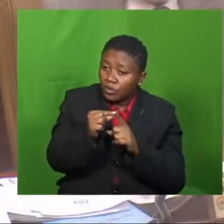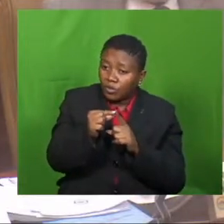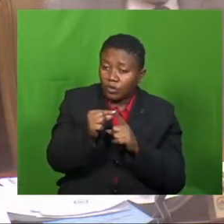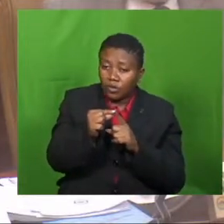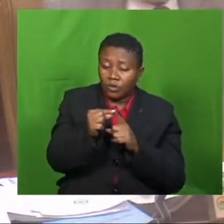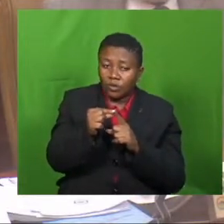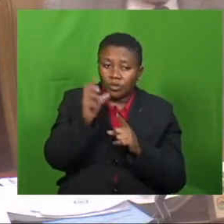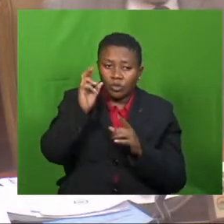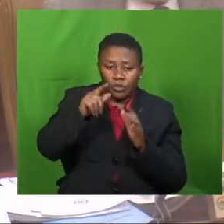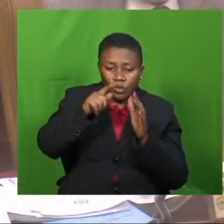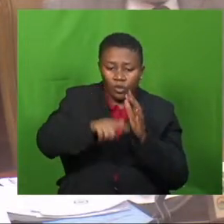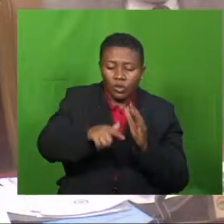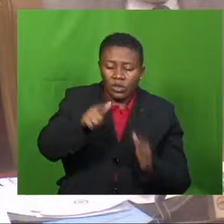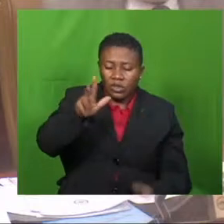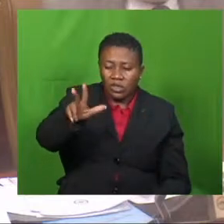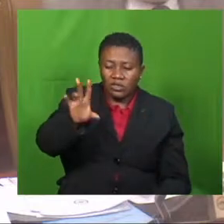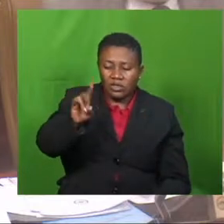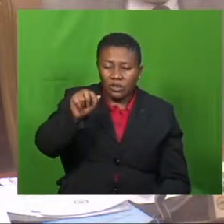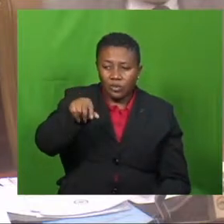37.9% to